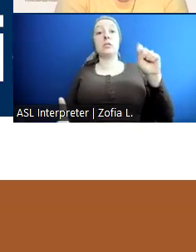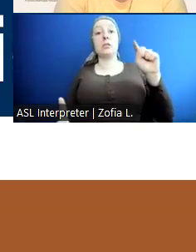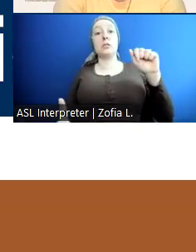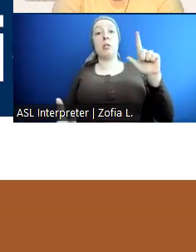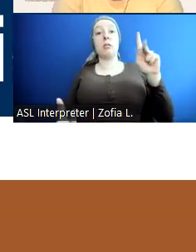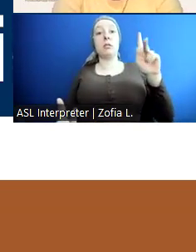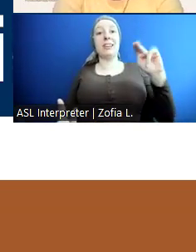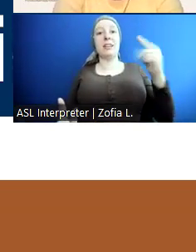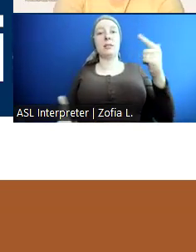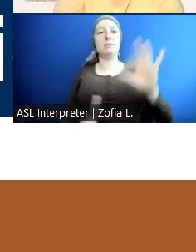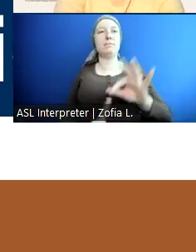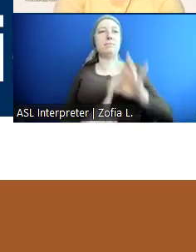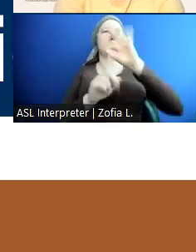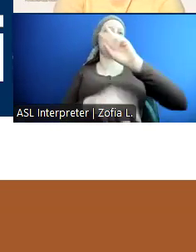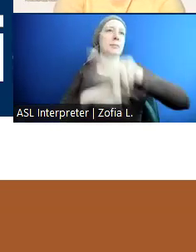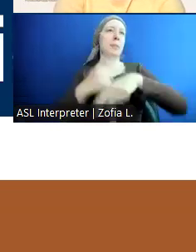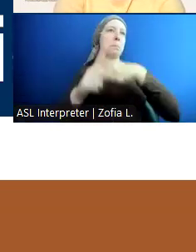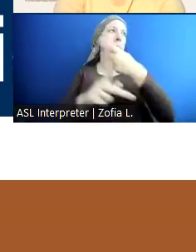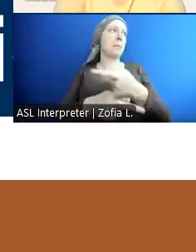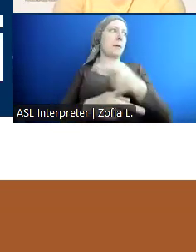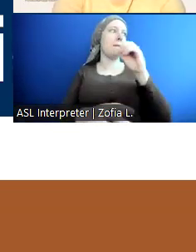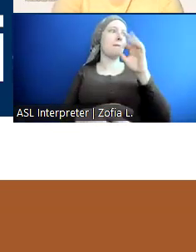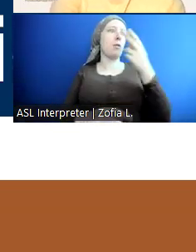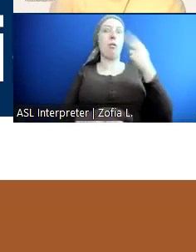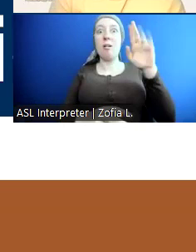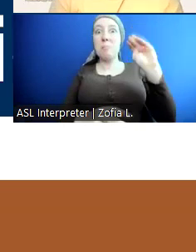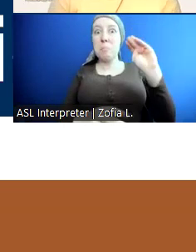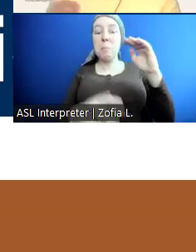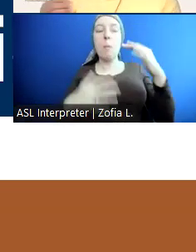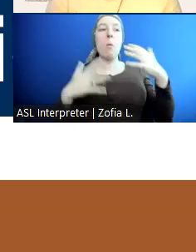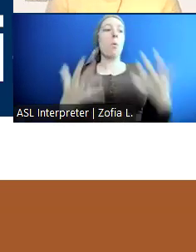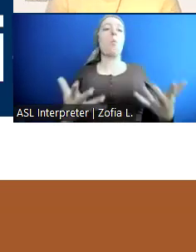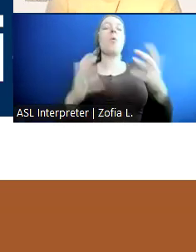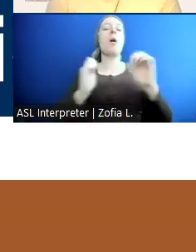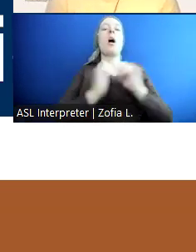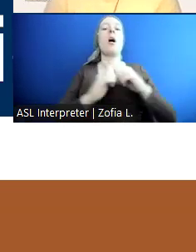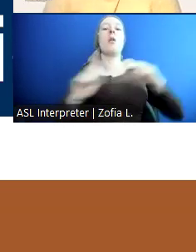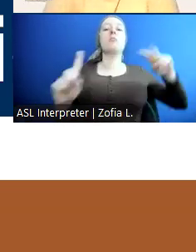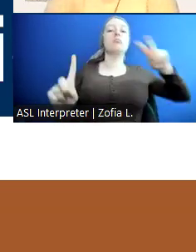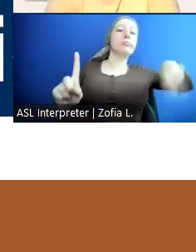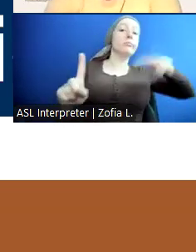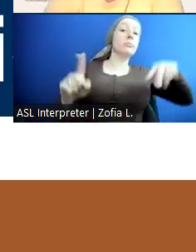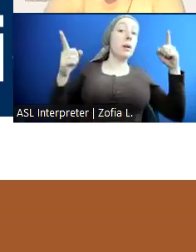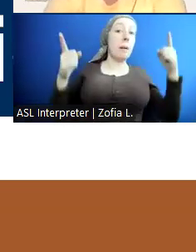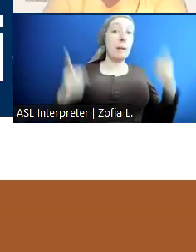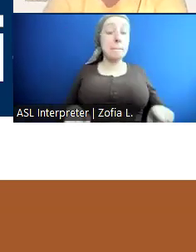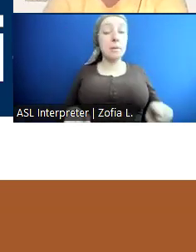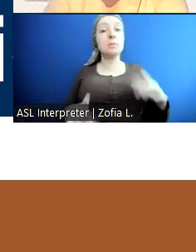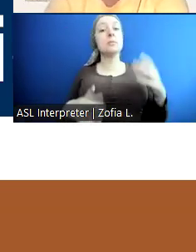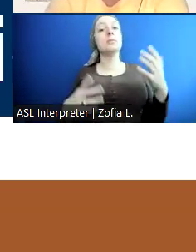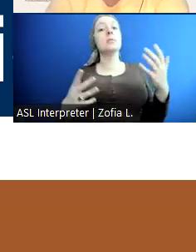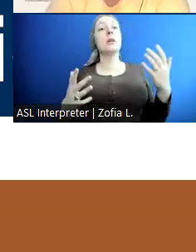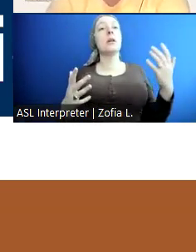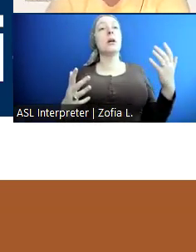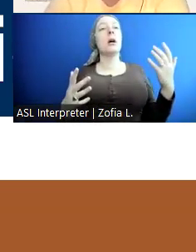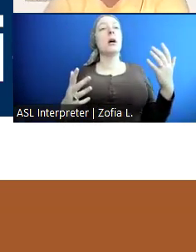a unique type of harm, or actually the way that stalking occurs in these cases, it's